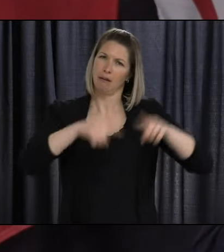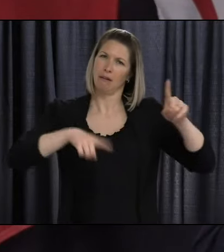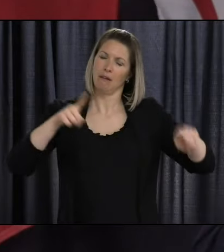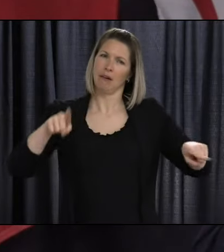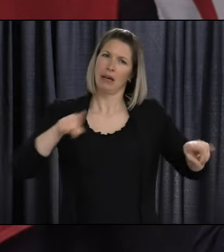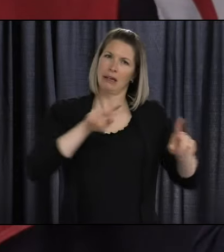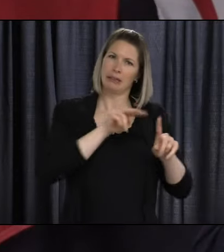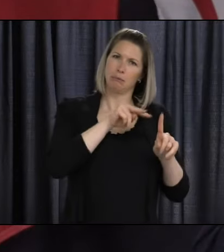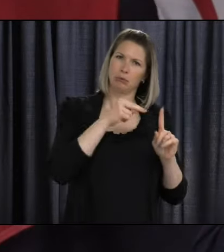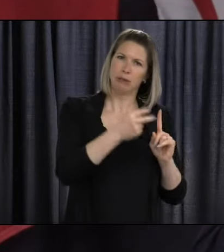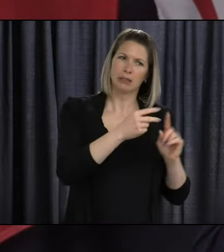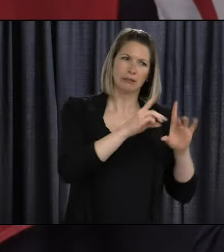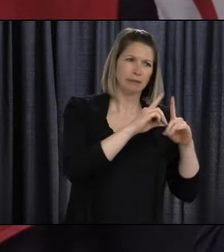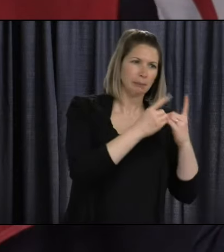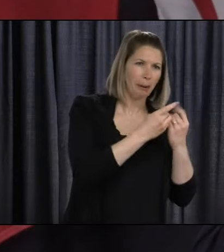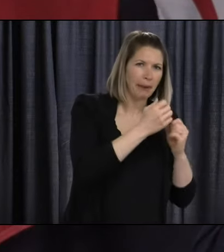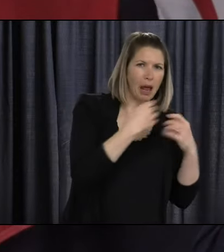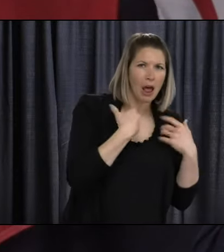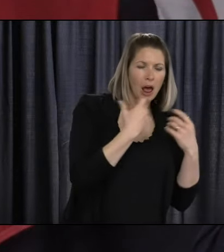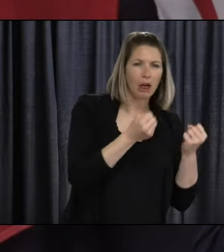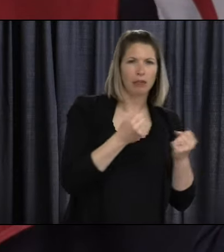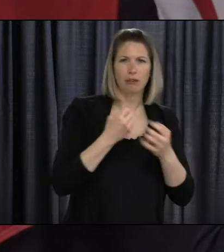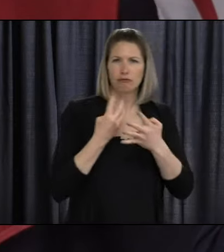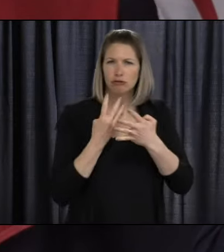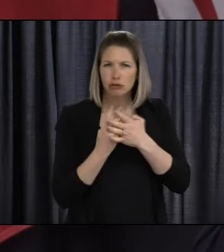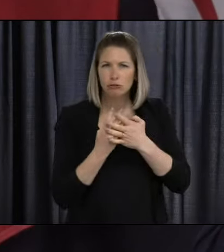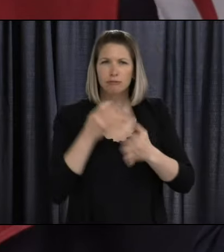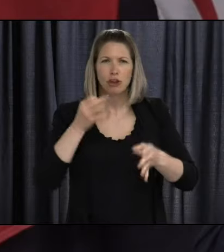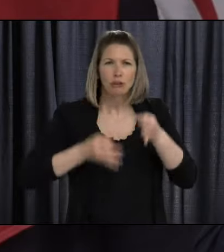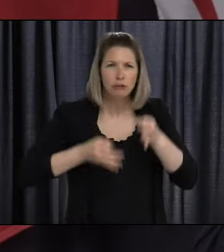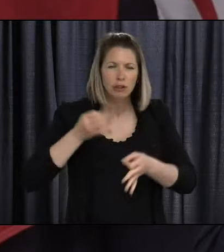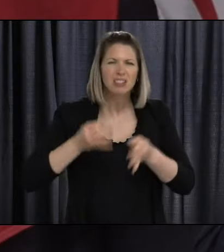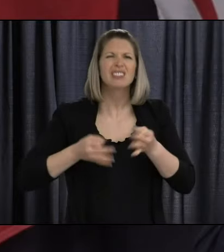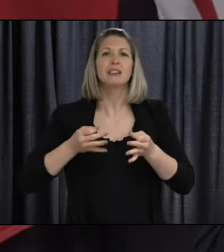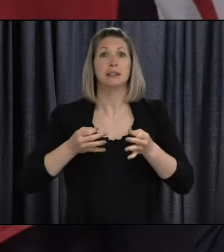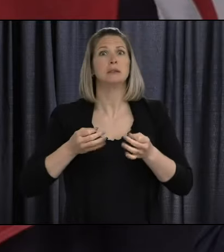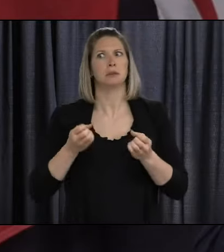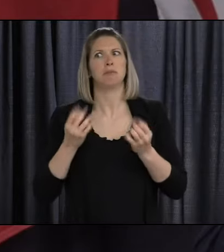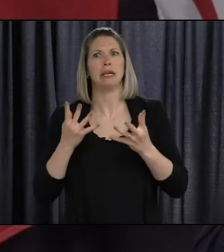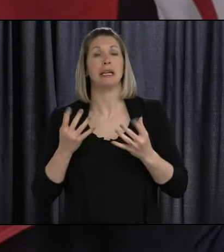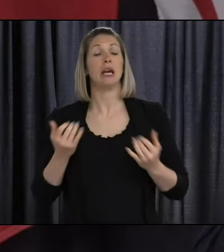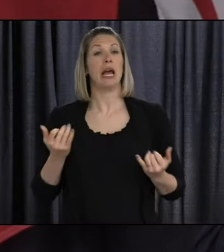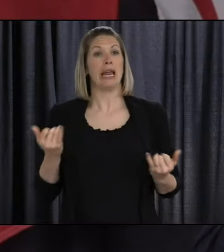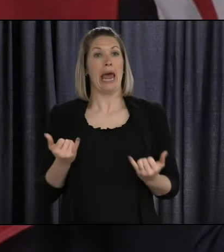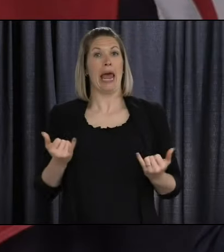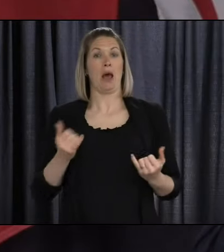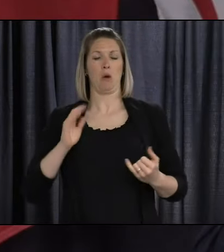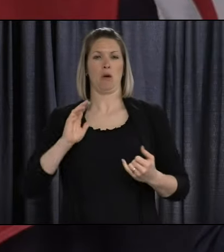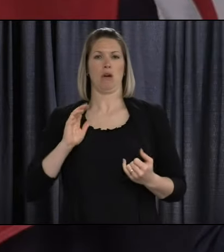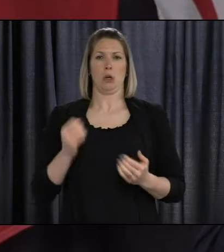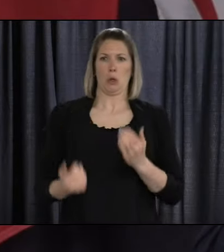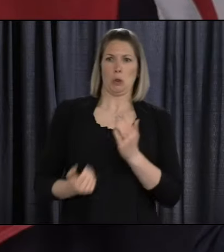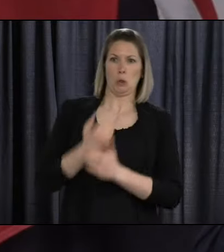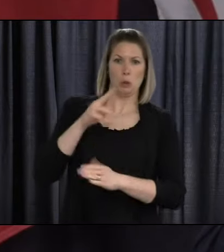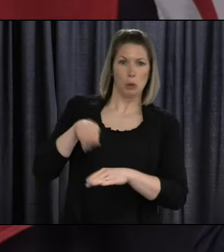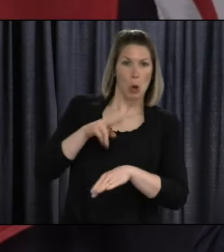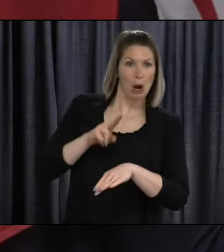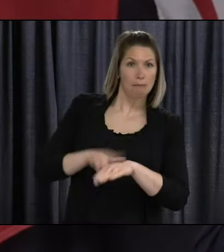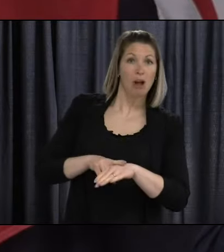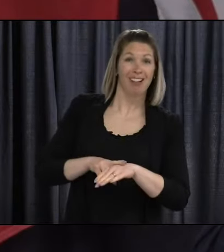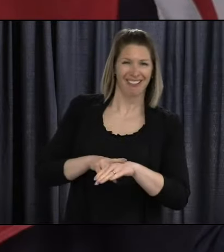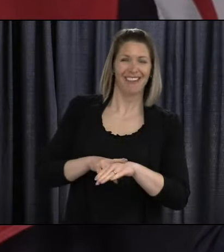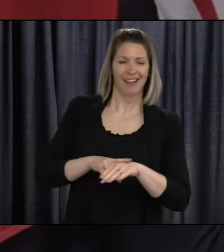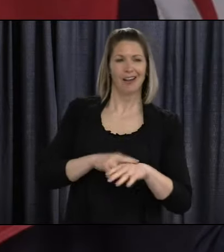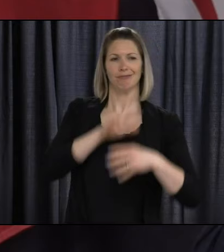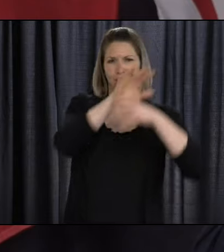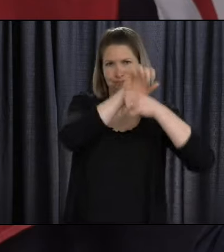have, what we've already learned in our lives to adjust what is now a new normal. So we'll continue to work together